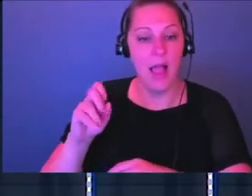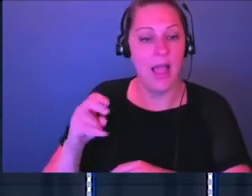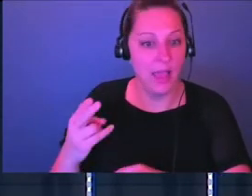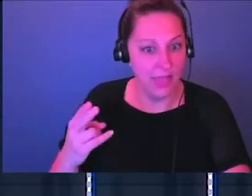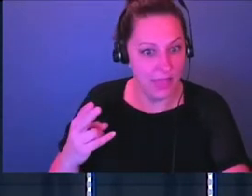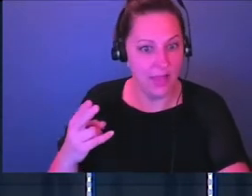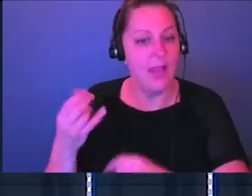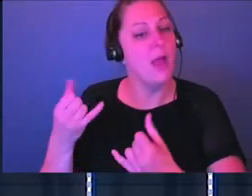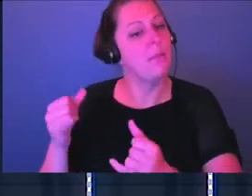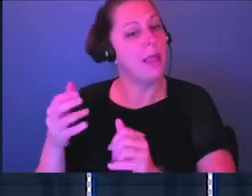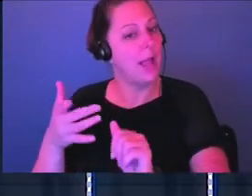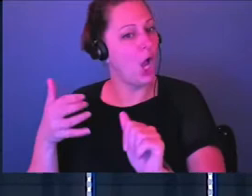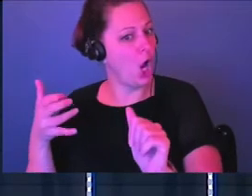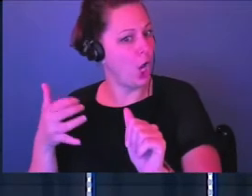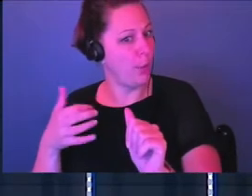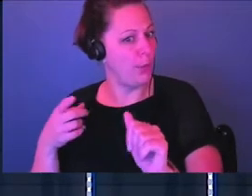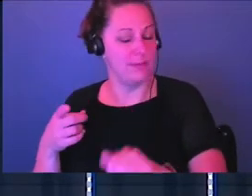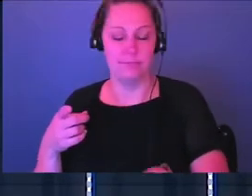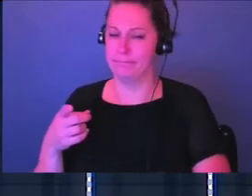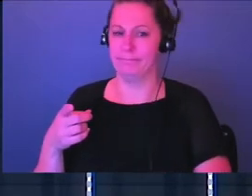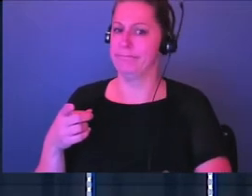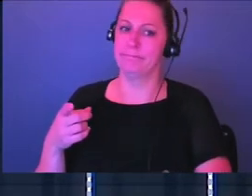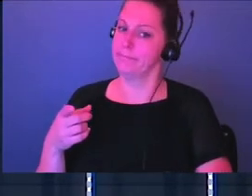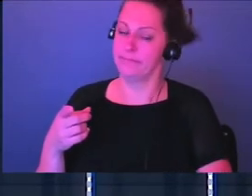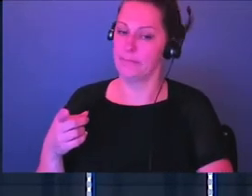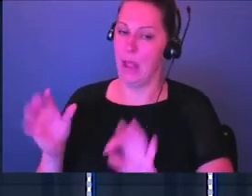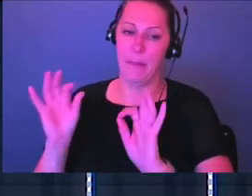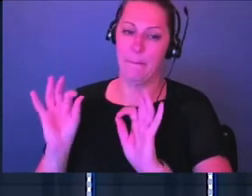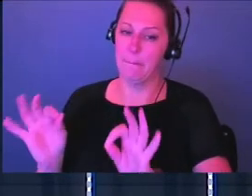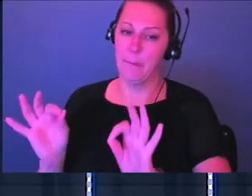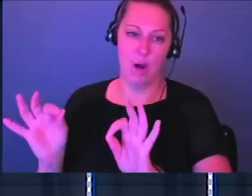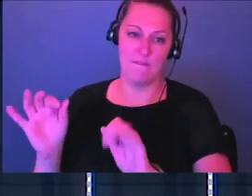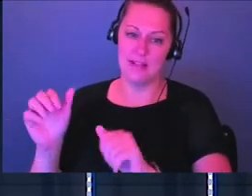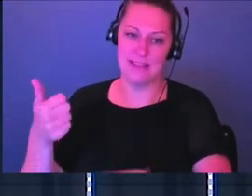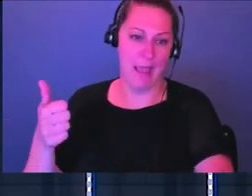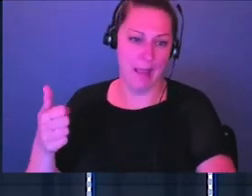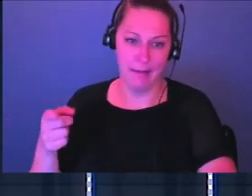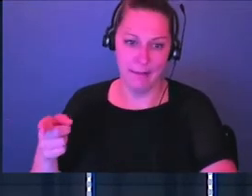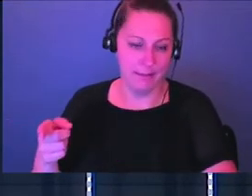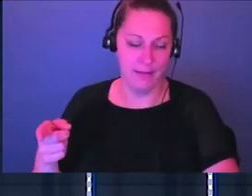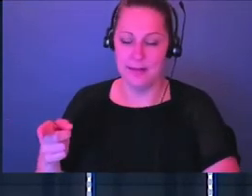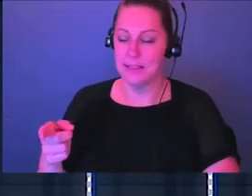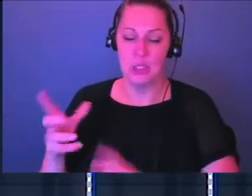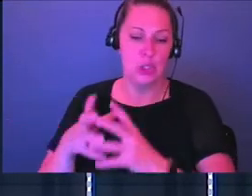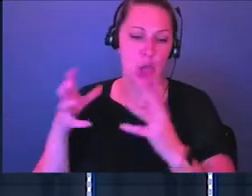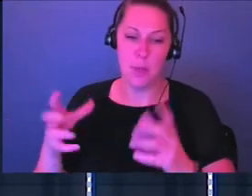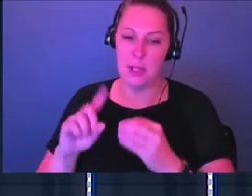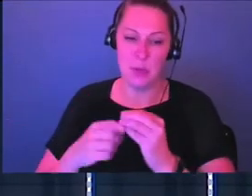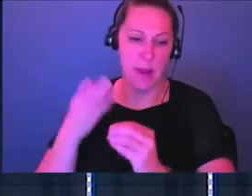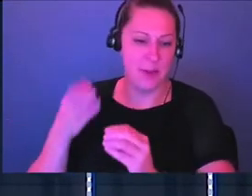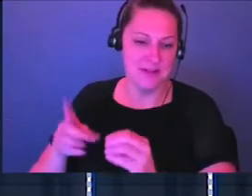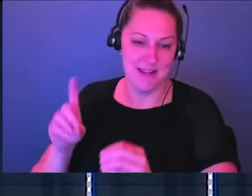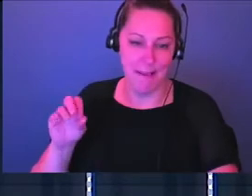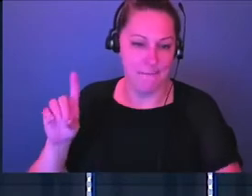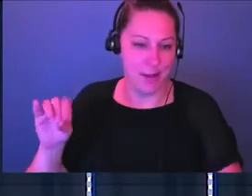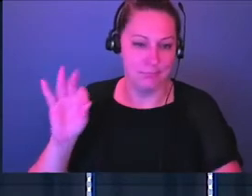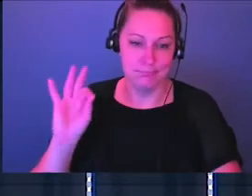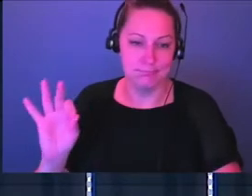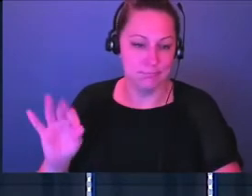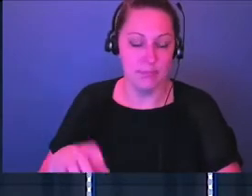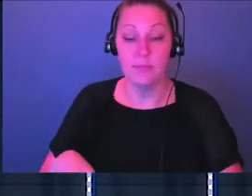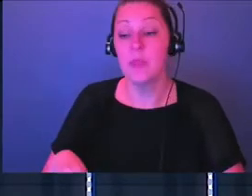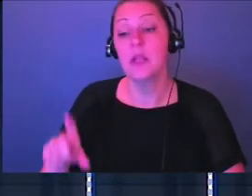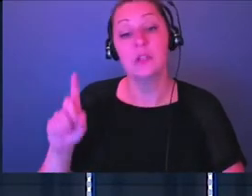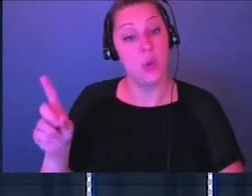know what I'm saying? It's just like, sick, dude. He just, he's got it. It's like, he's got the perfect tan. It's just so much about this, dude. I don't know. But anyway, so David comes in, of course,